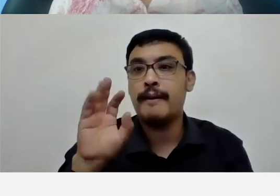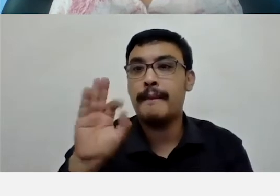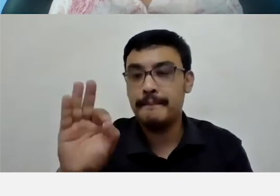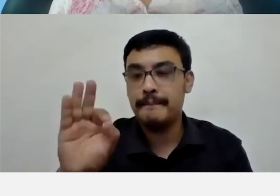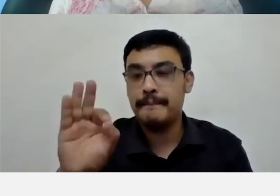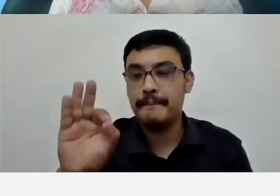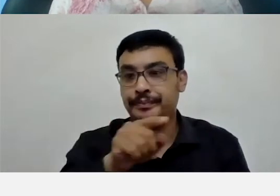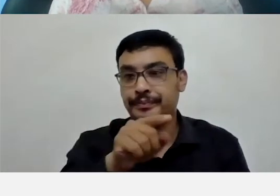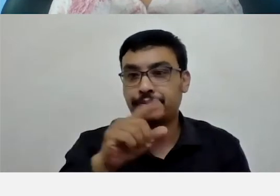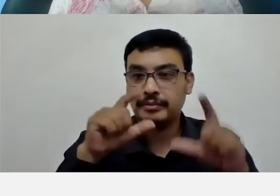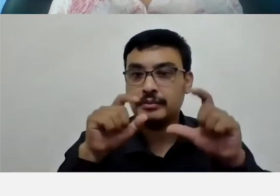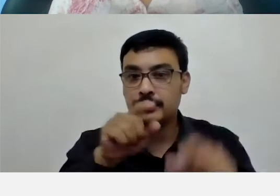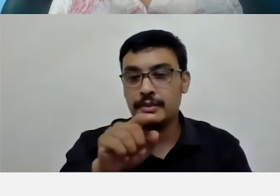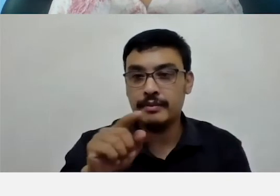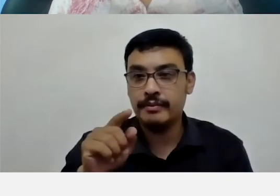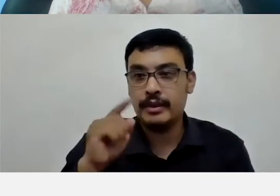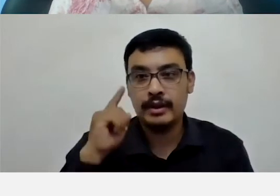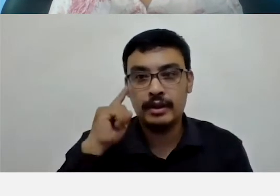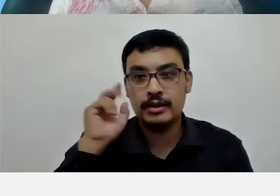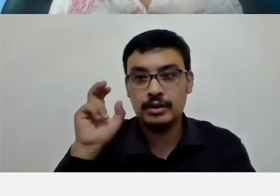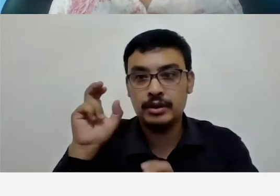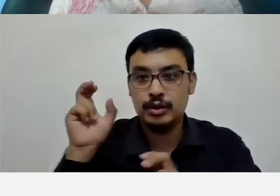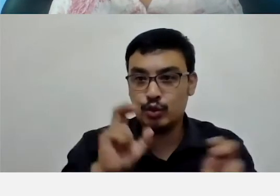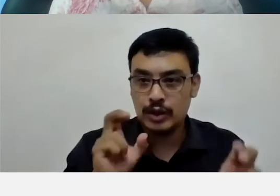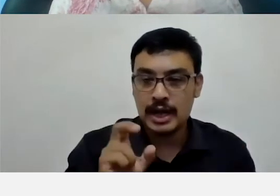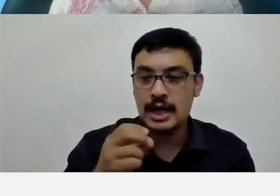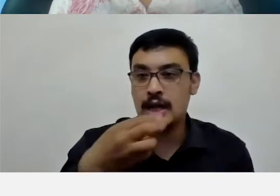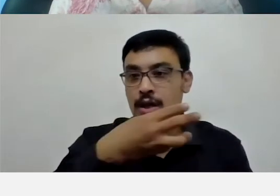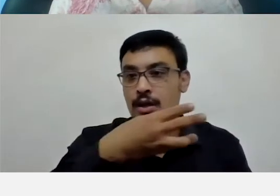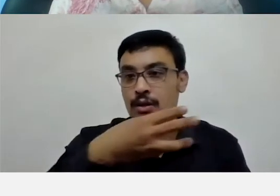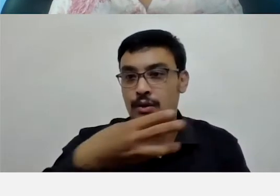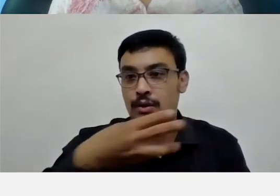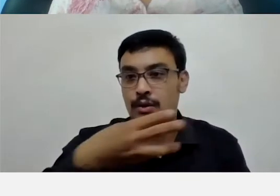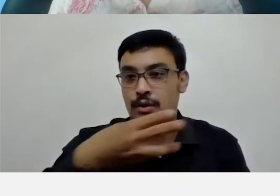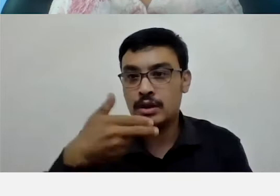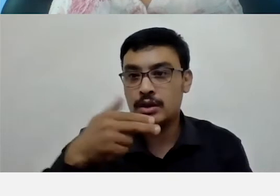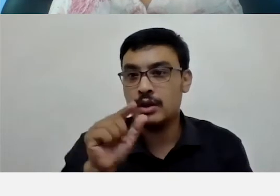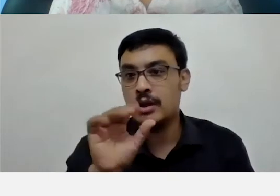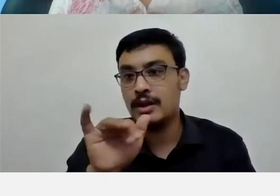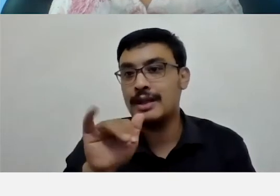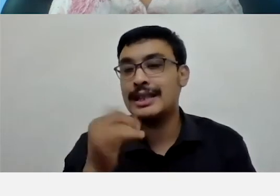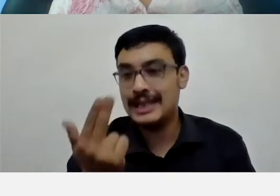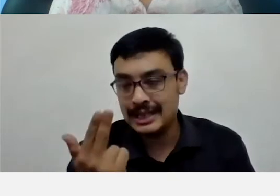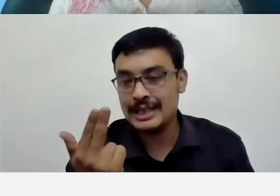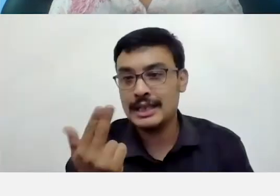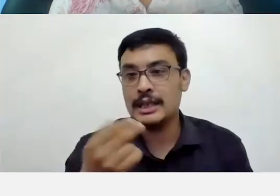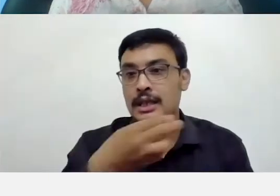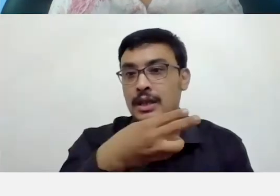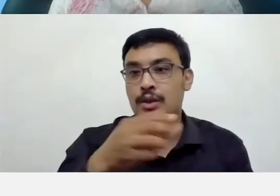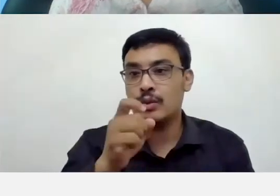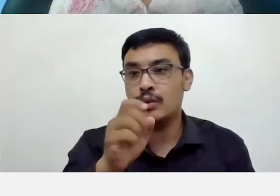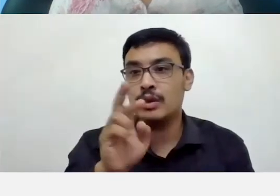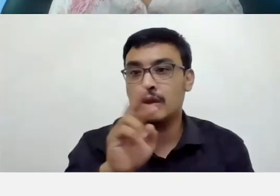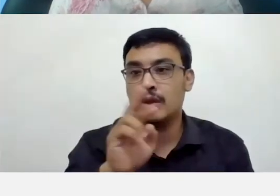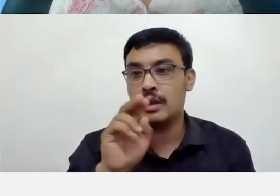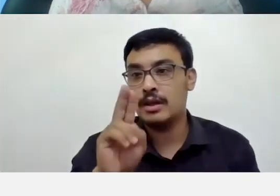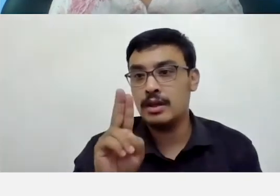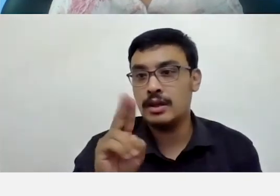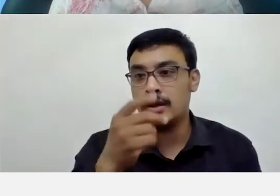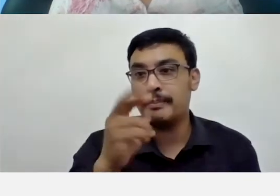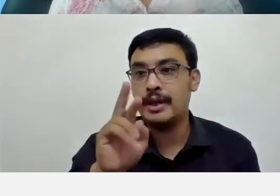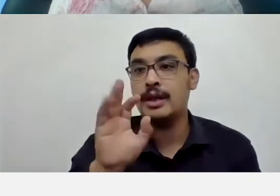So here is a picture of Ugra Chandi Durga and Ugra Bhairav from 17th century. These